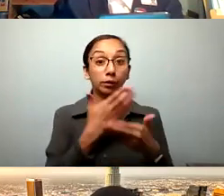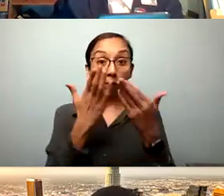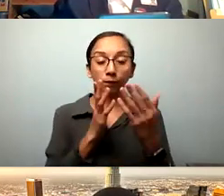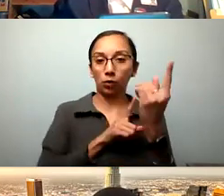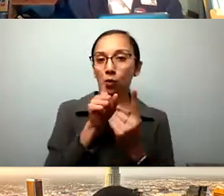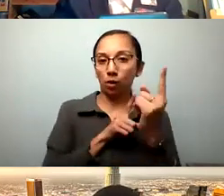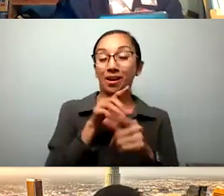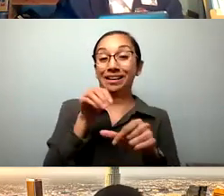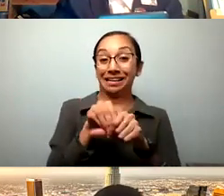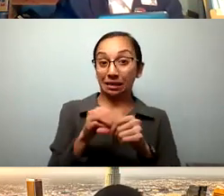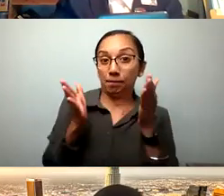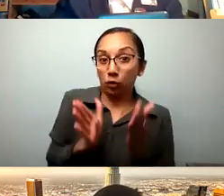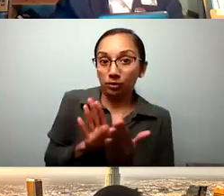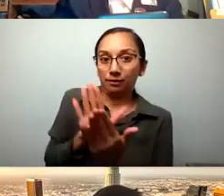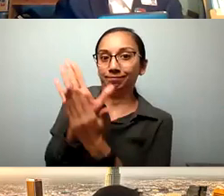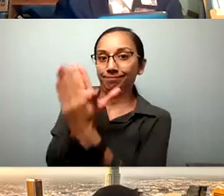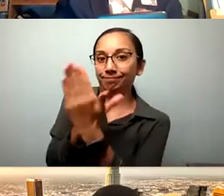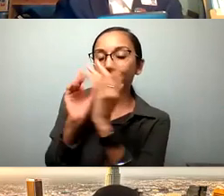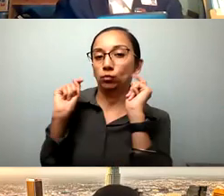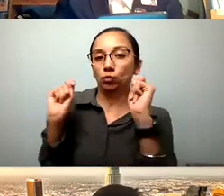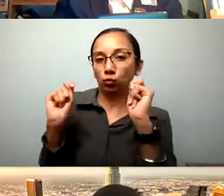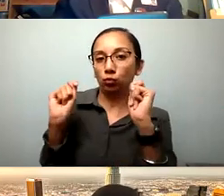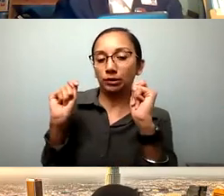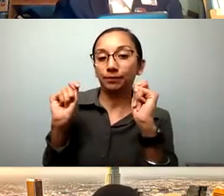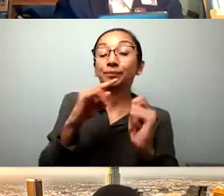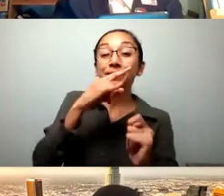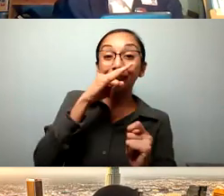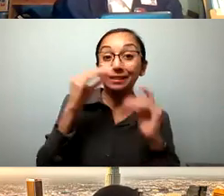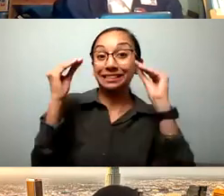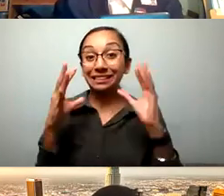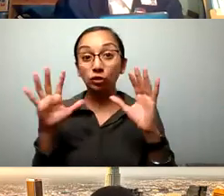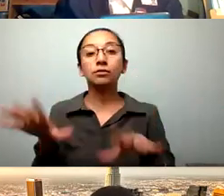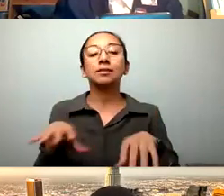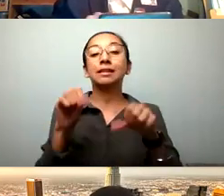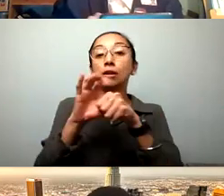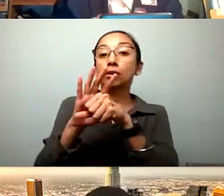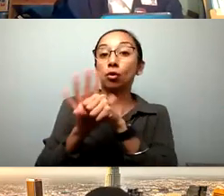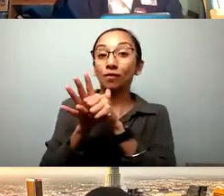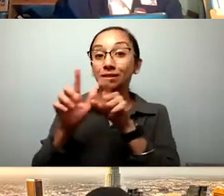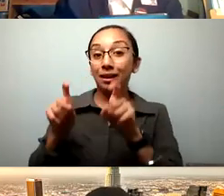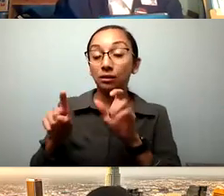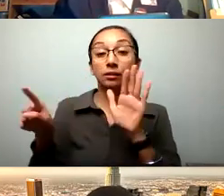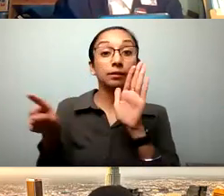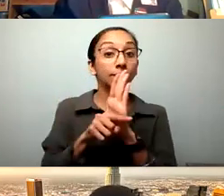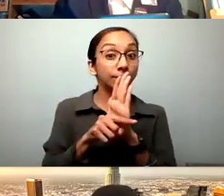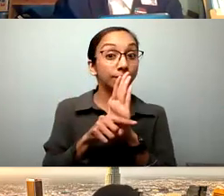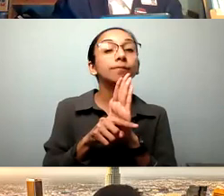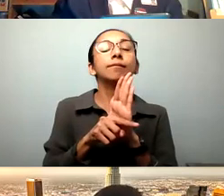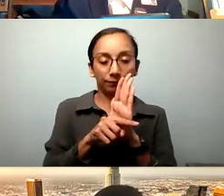one-on-one in-person tutoring, where kids and teachers take their COVID test, they test negative, and they